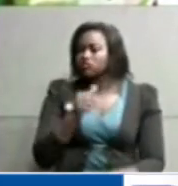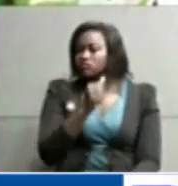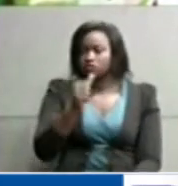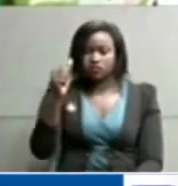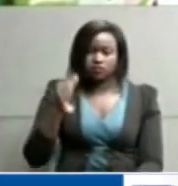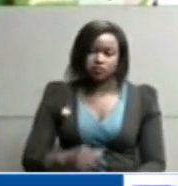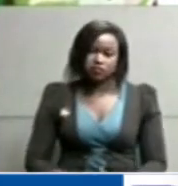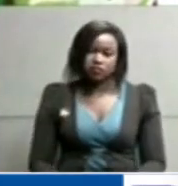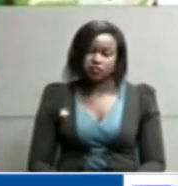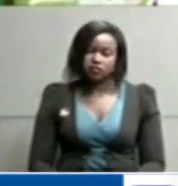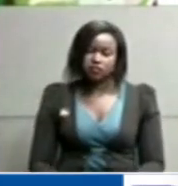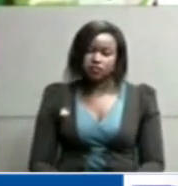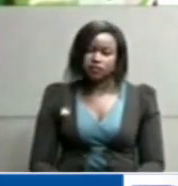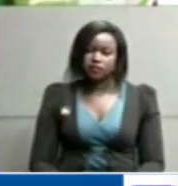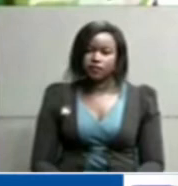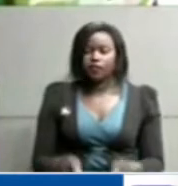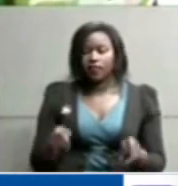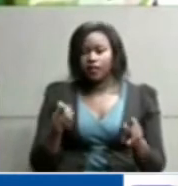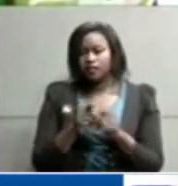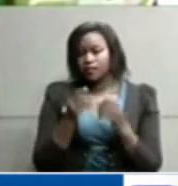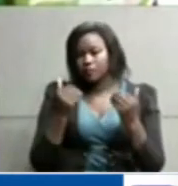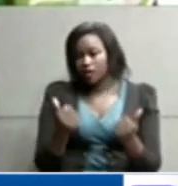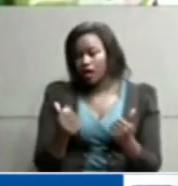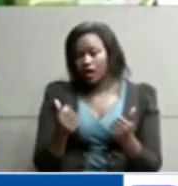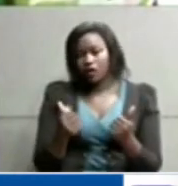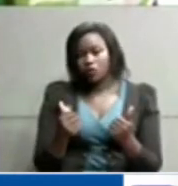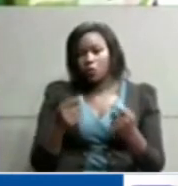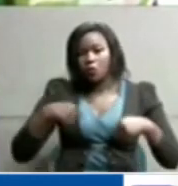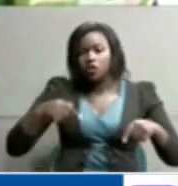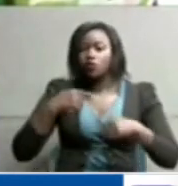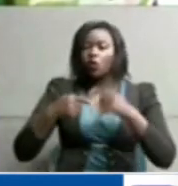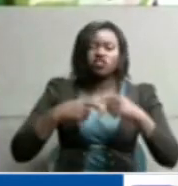Now here, we are just making fun of ourselves.